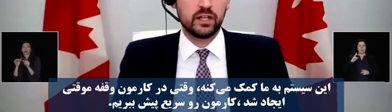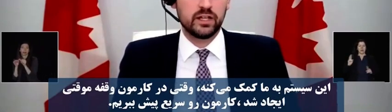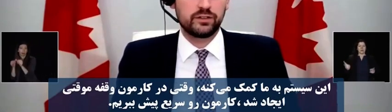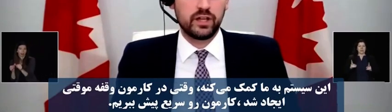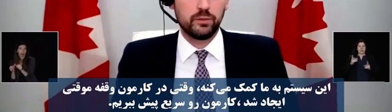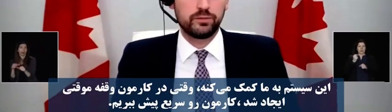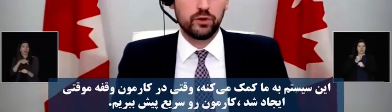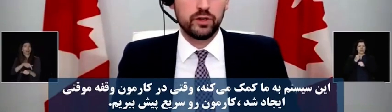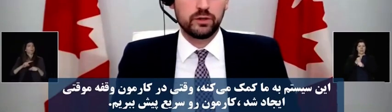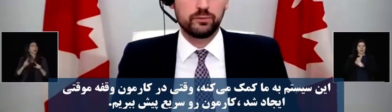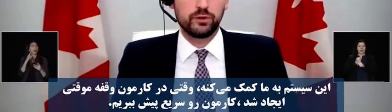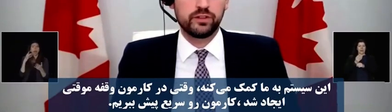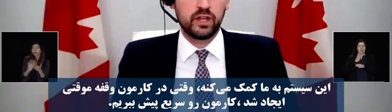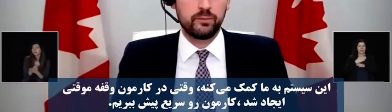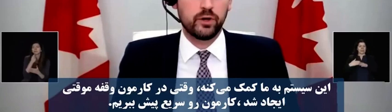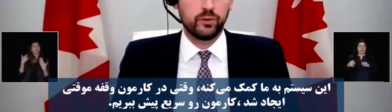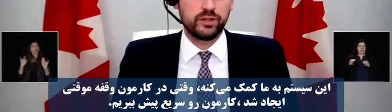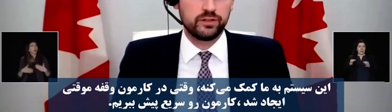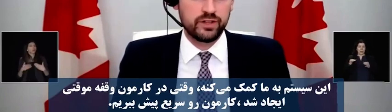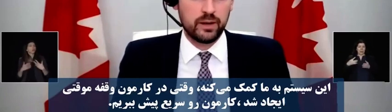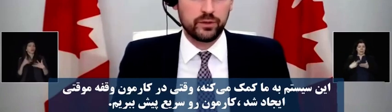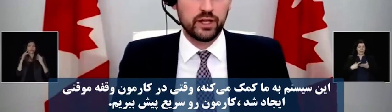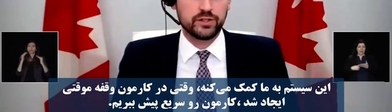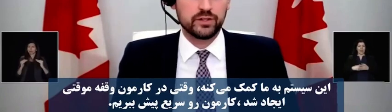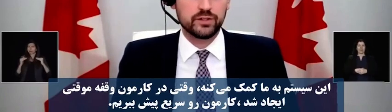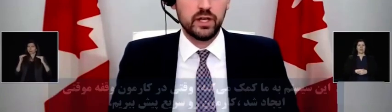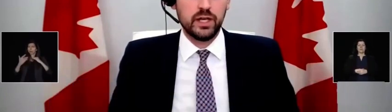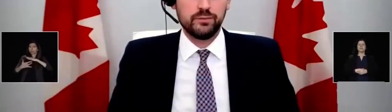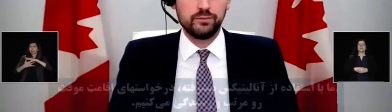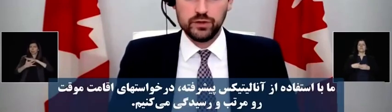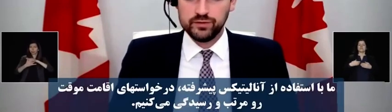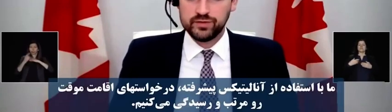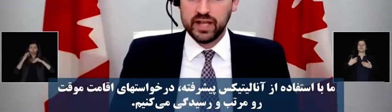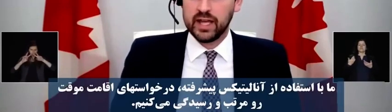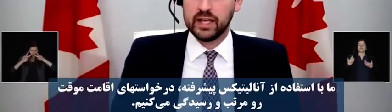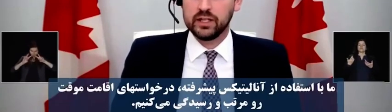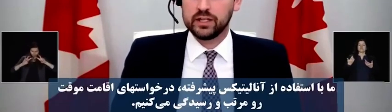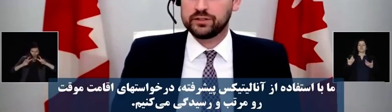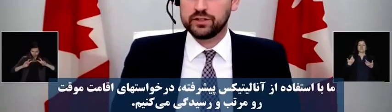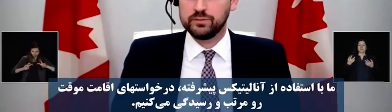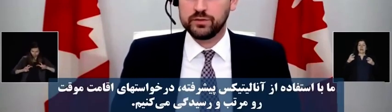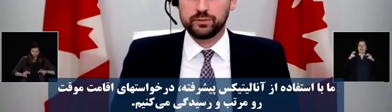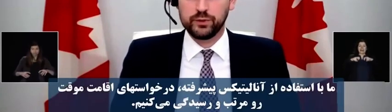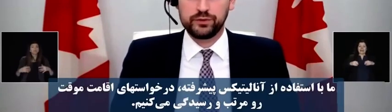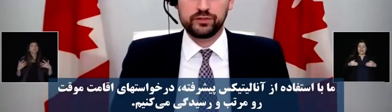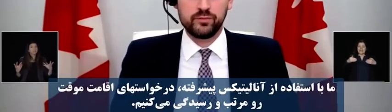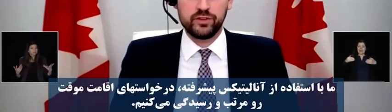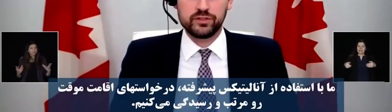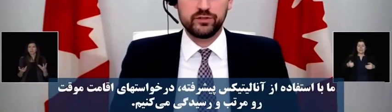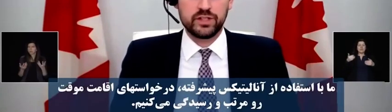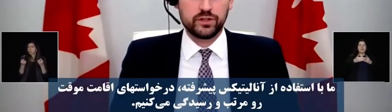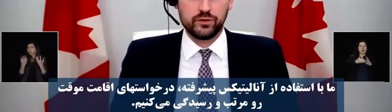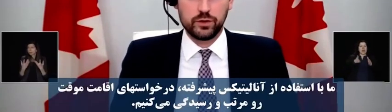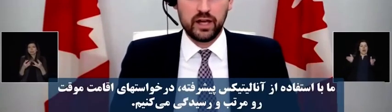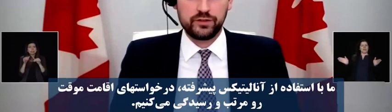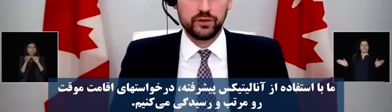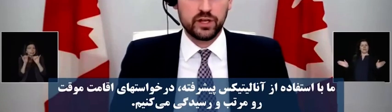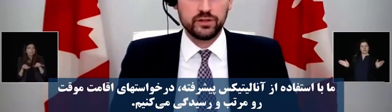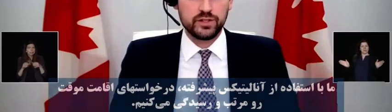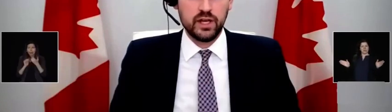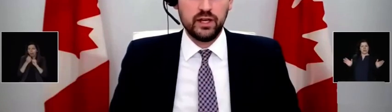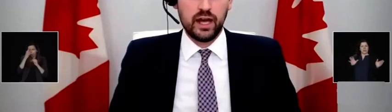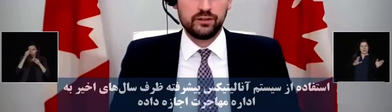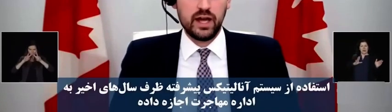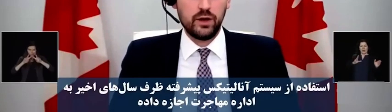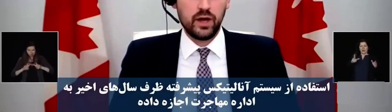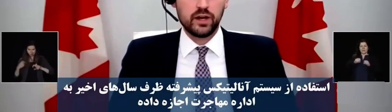advanced analytics to help sort and process temporary residence applications. The use of data analytics systems to process some visitor visas over the past few